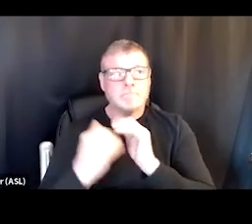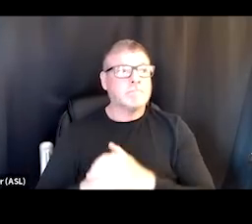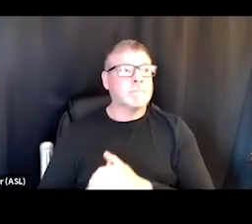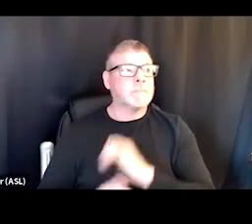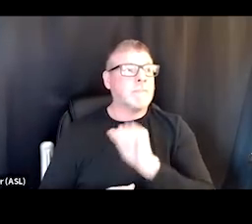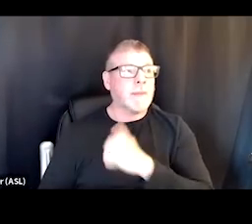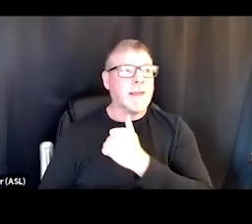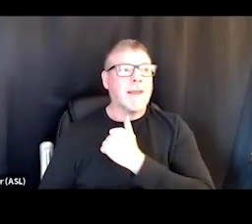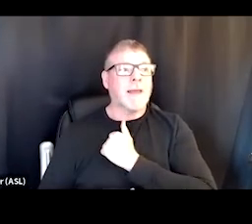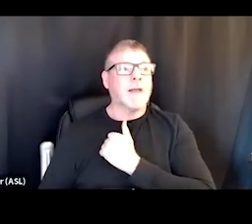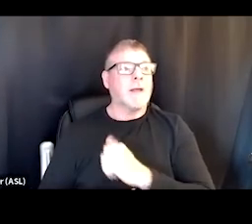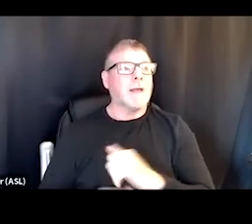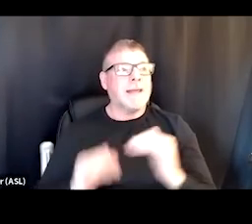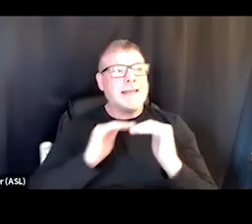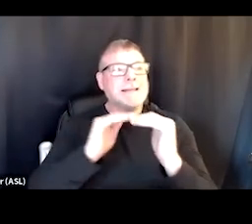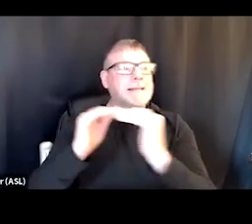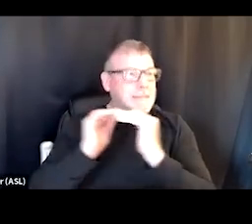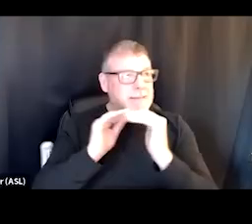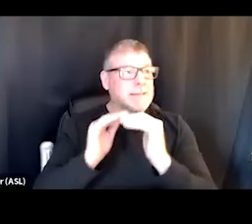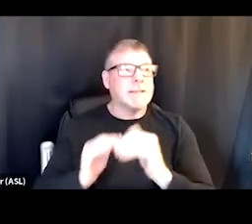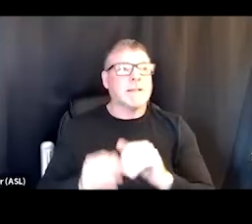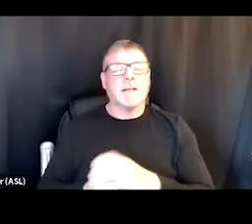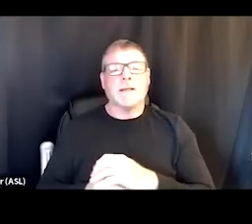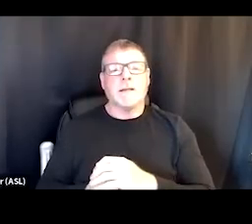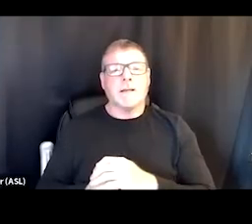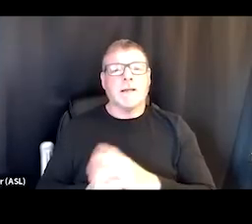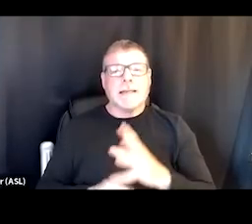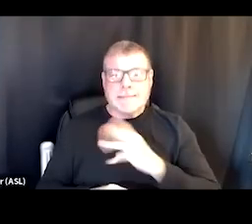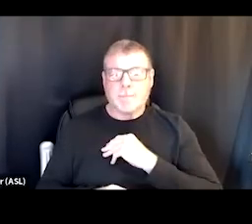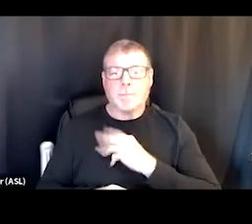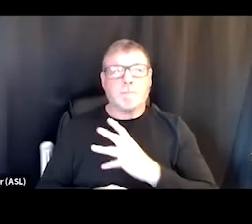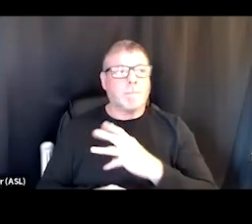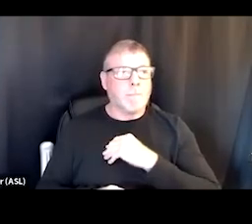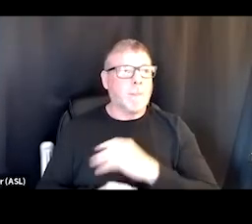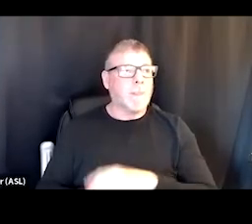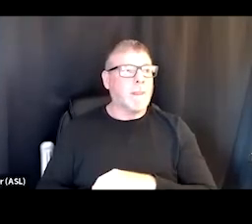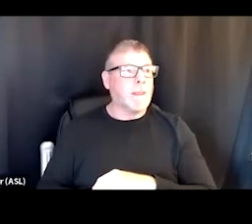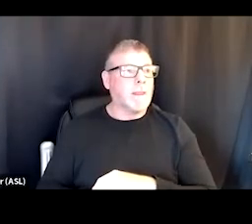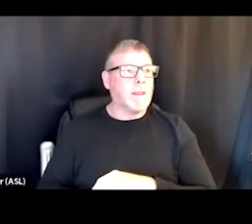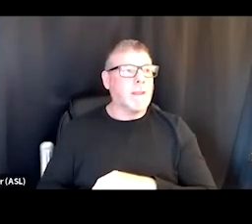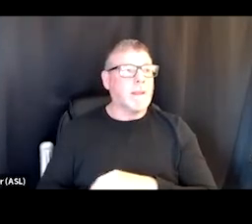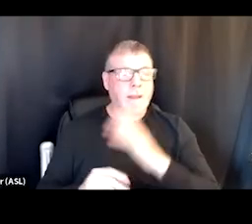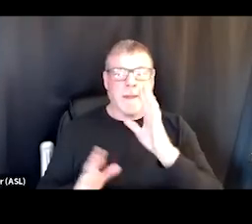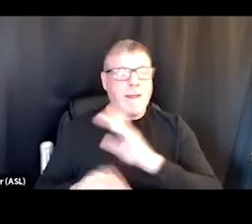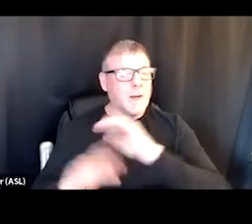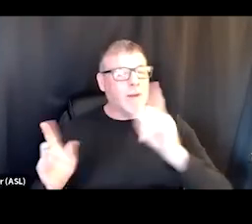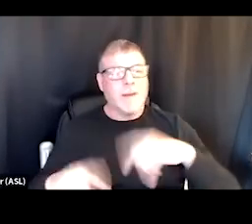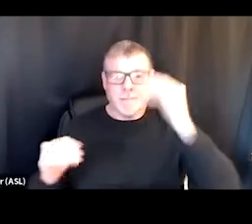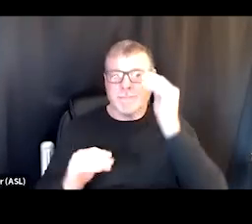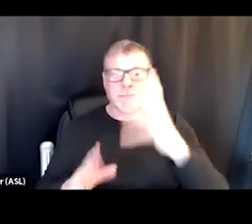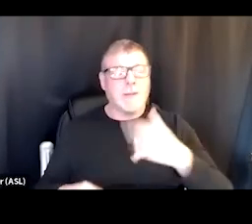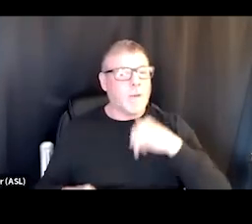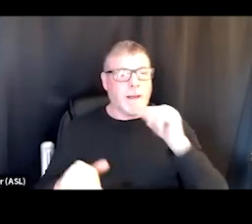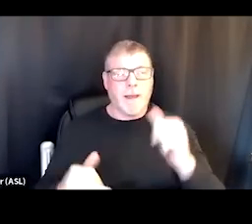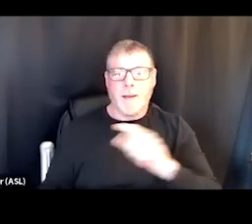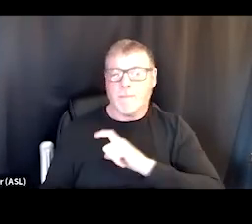Attitude of equal and acceptance. We straight out tell them, we're not the police, you know, hide your felonies, put your stuff away. We're just here to